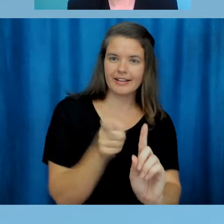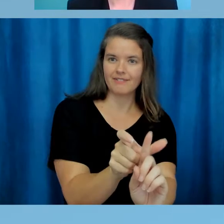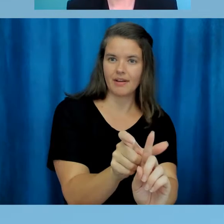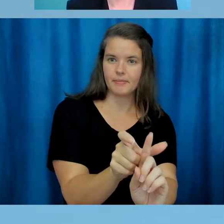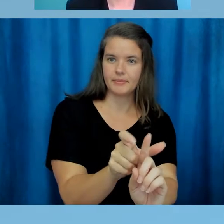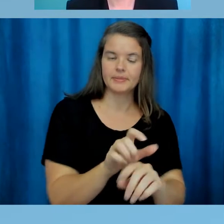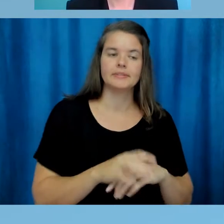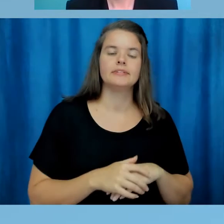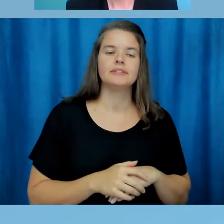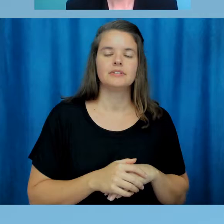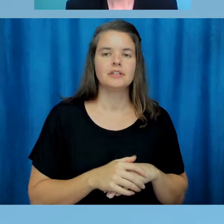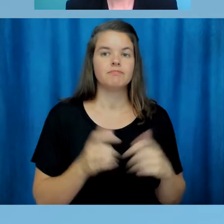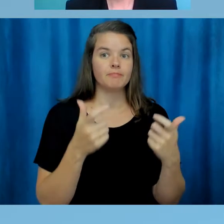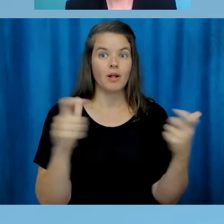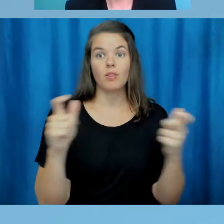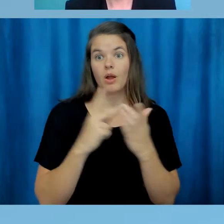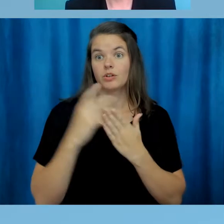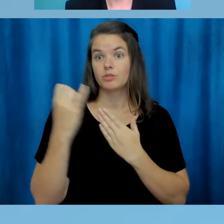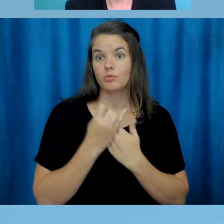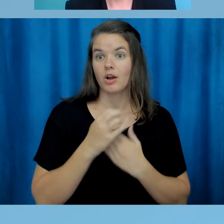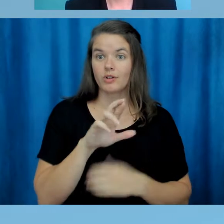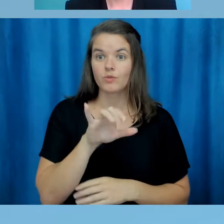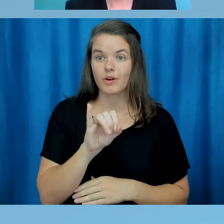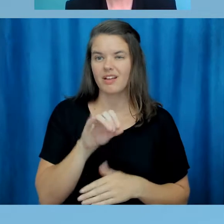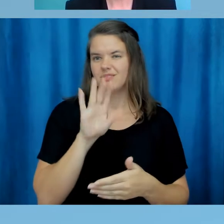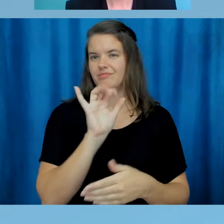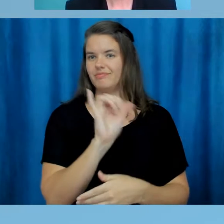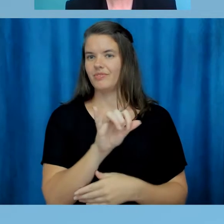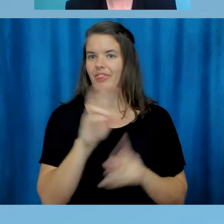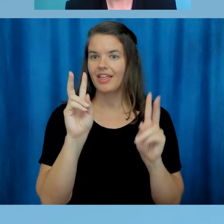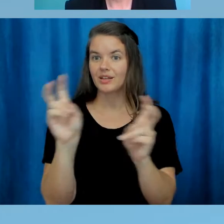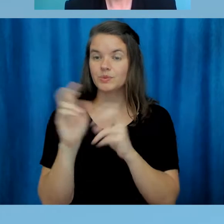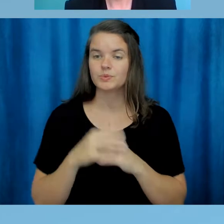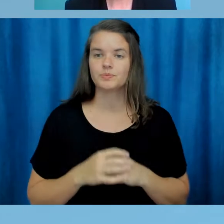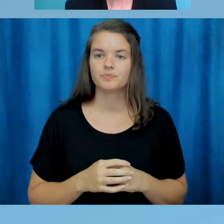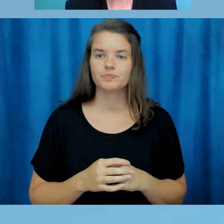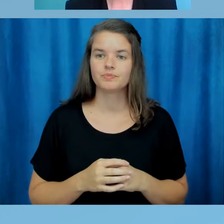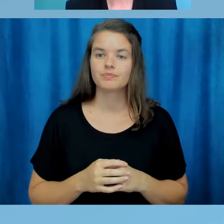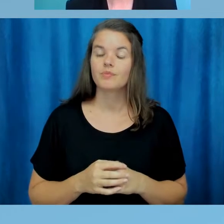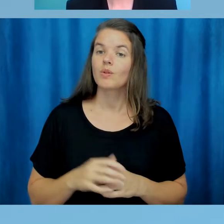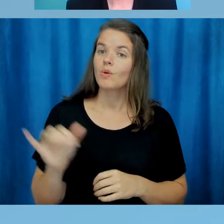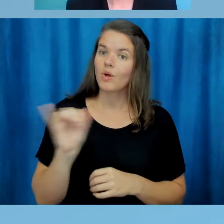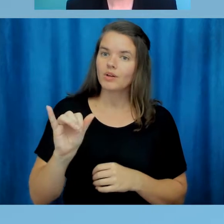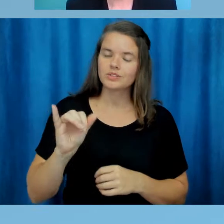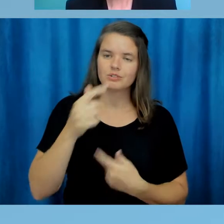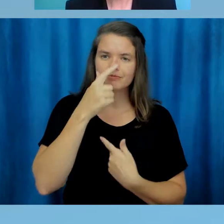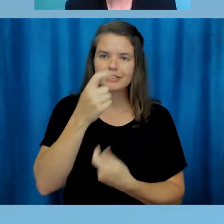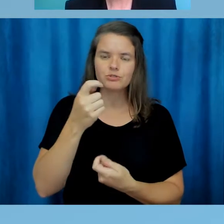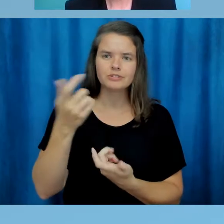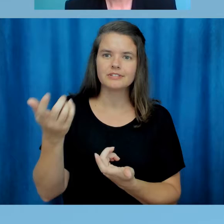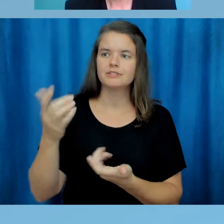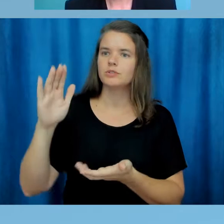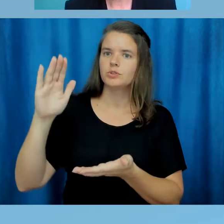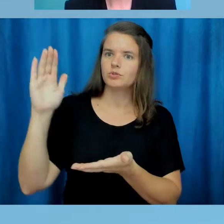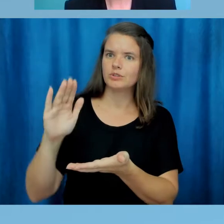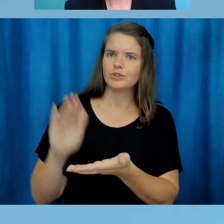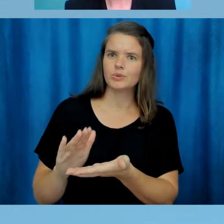have a large project in Rhode Island on that issue. We're also interested in